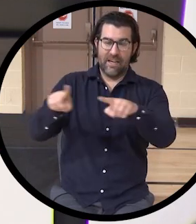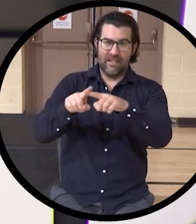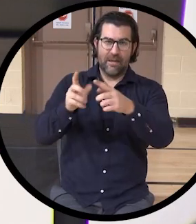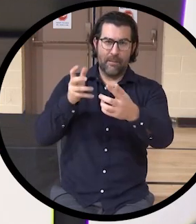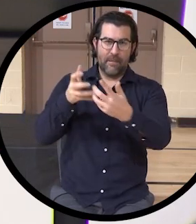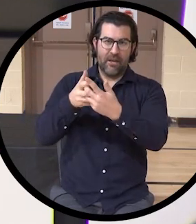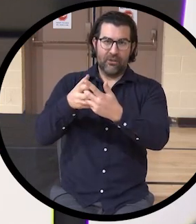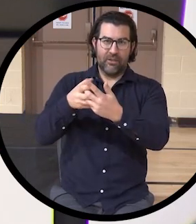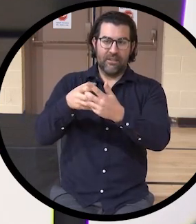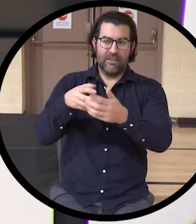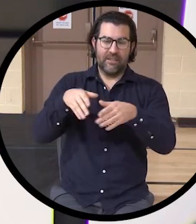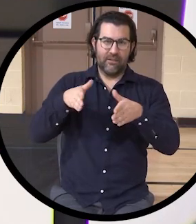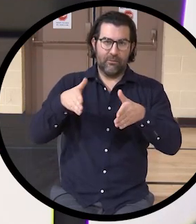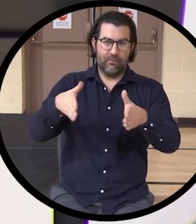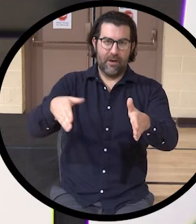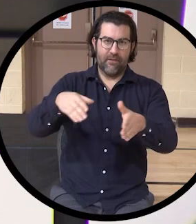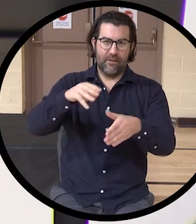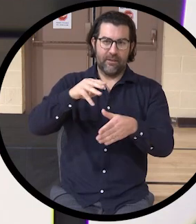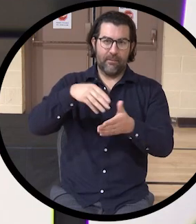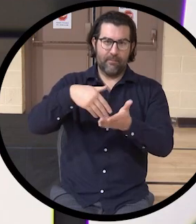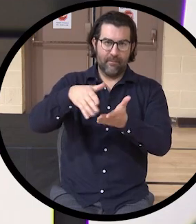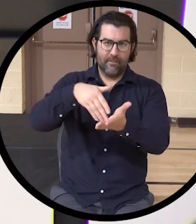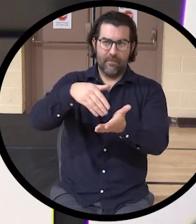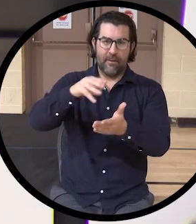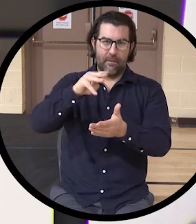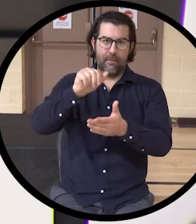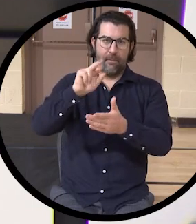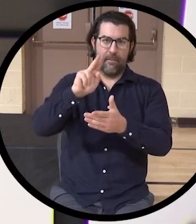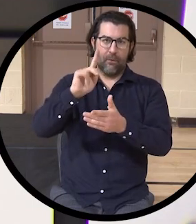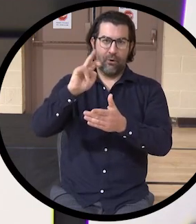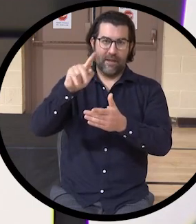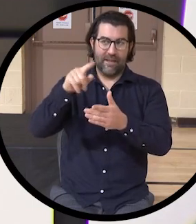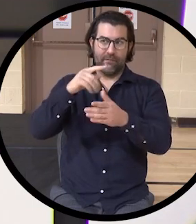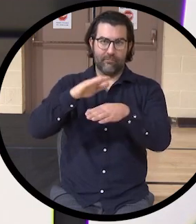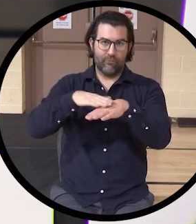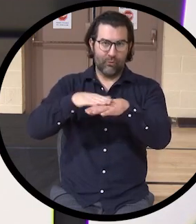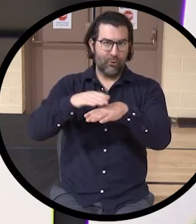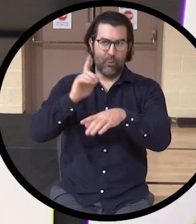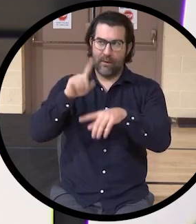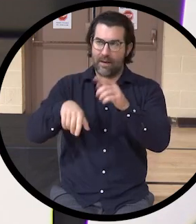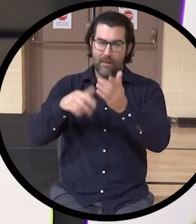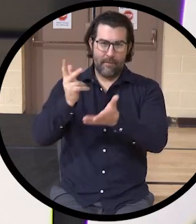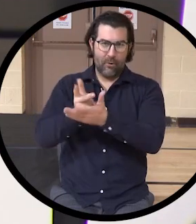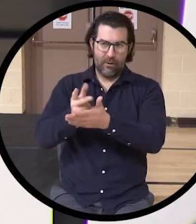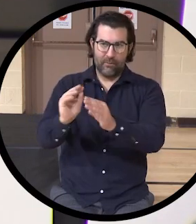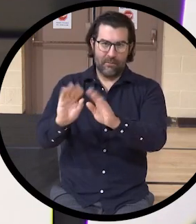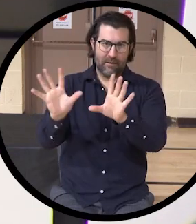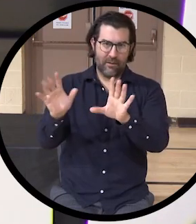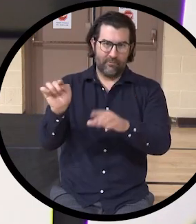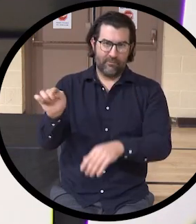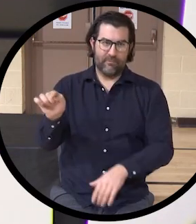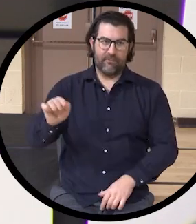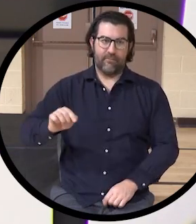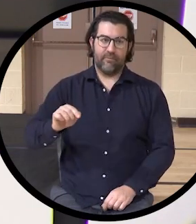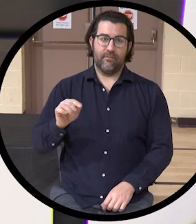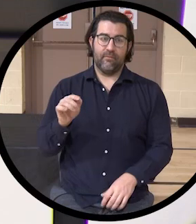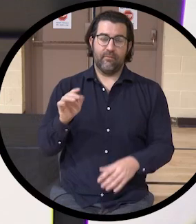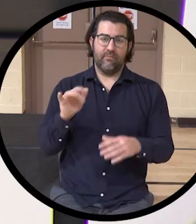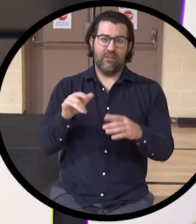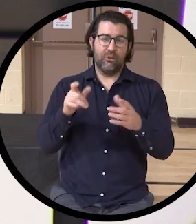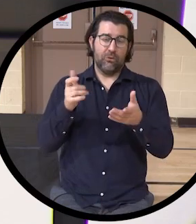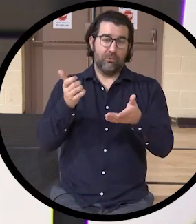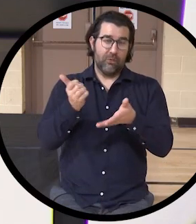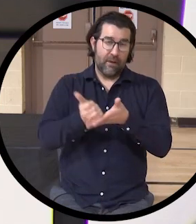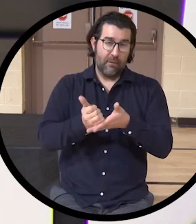markings, as well as pavement markings that make it pretty clear that it's not a place to park. So that should